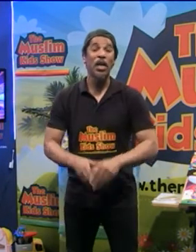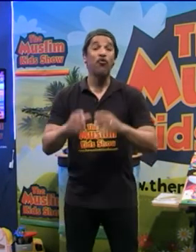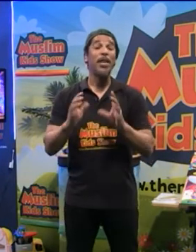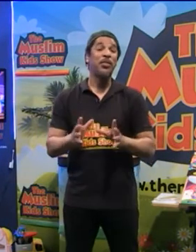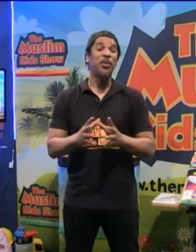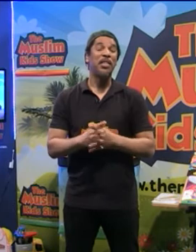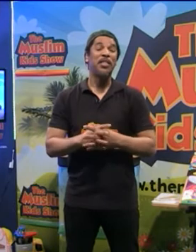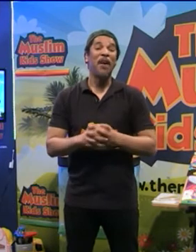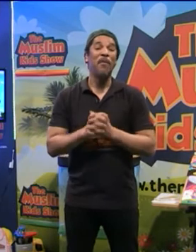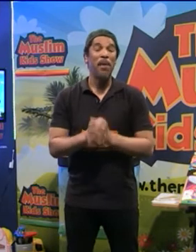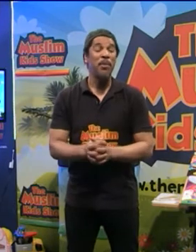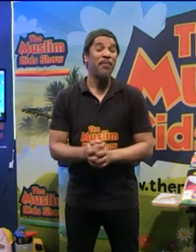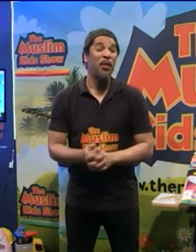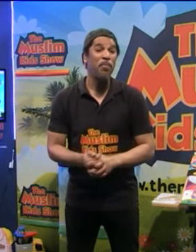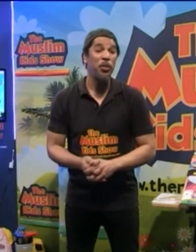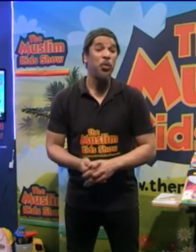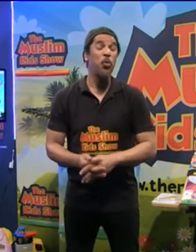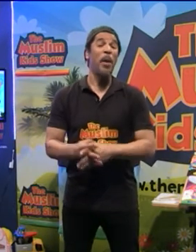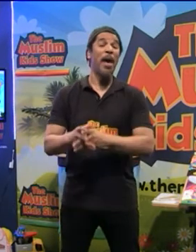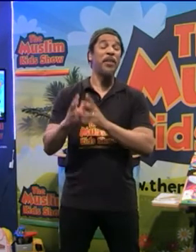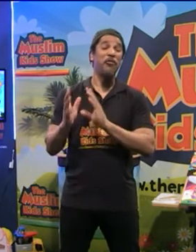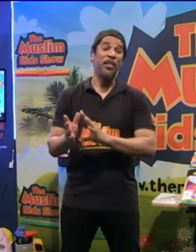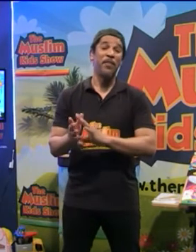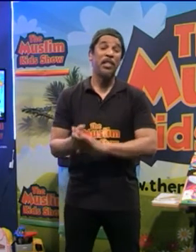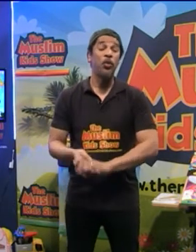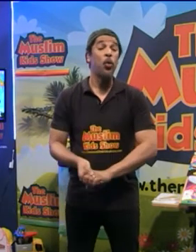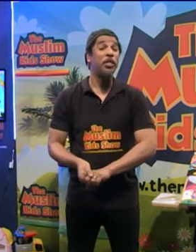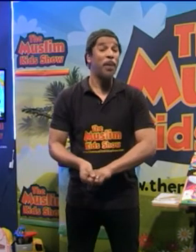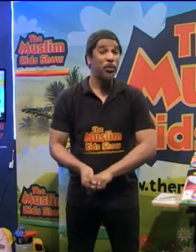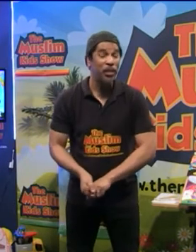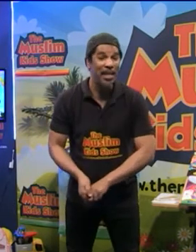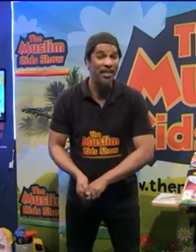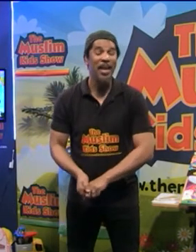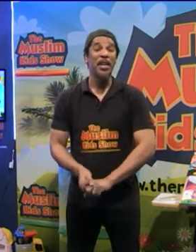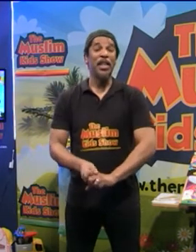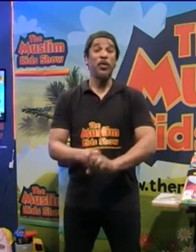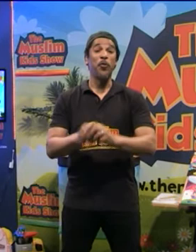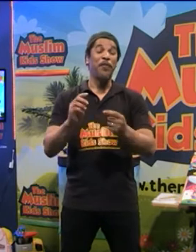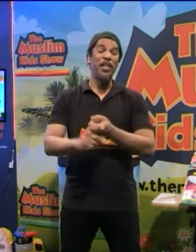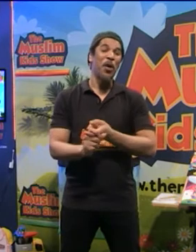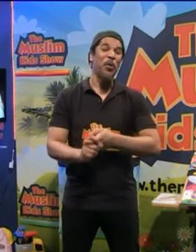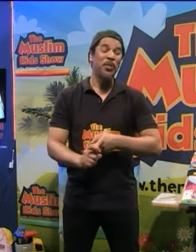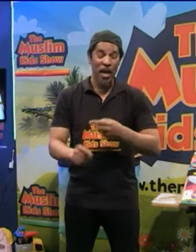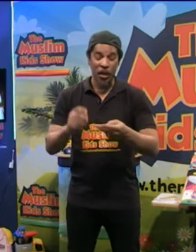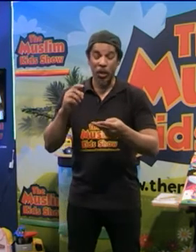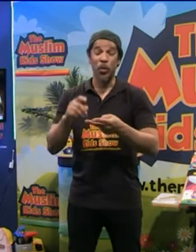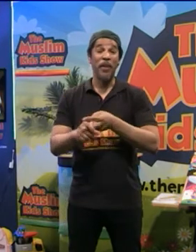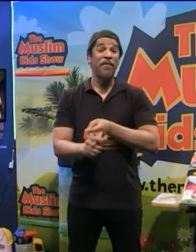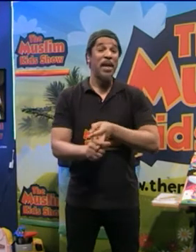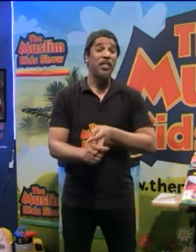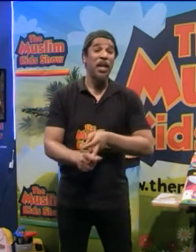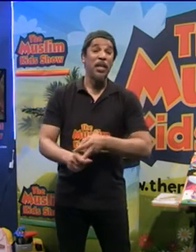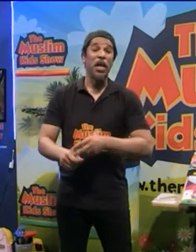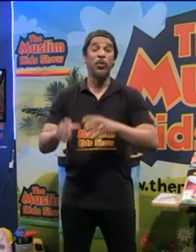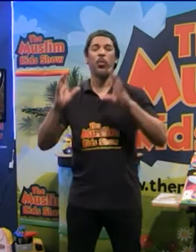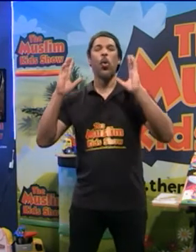created to create resources for members of our community who may have hearing difficulties or special needs. They do videos, they do